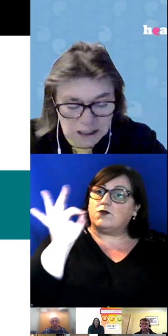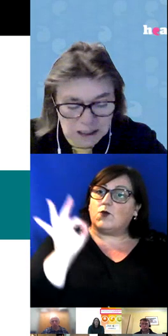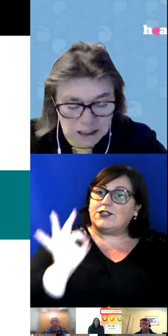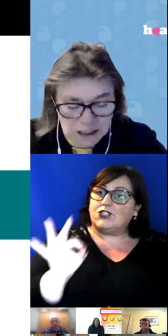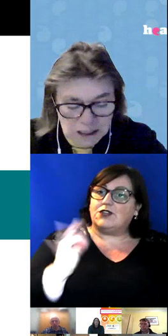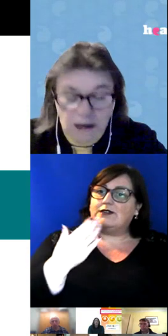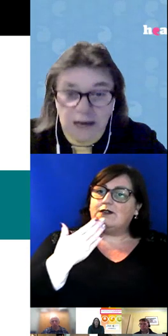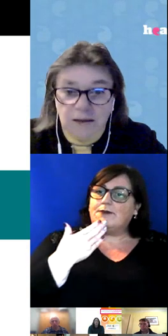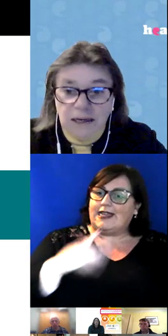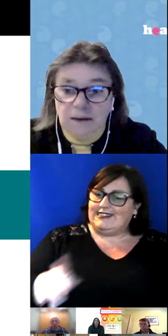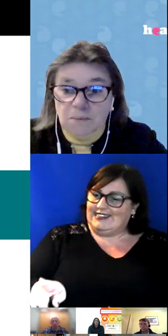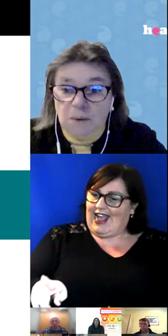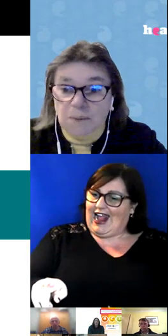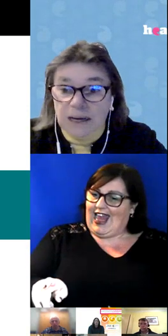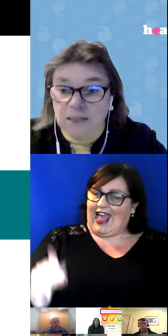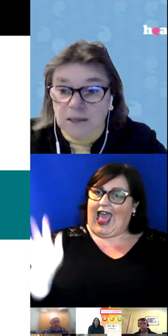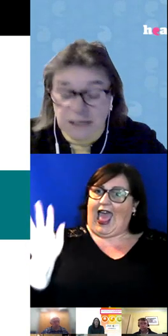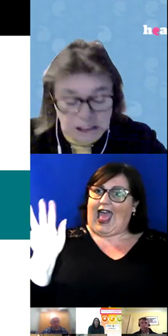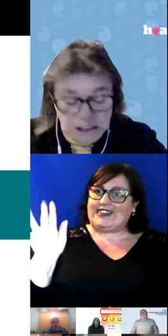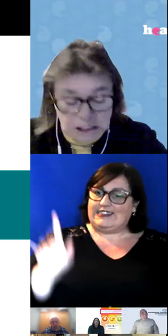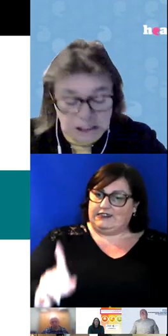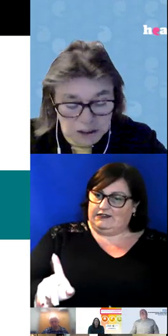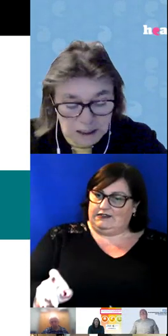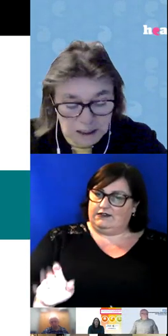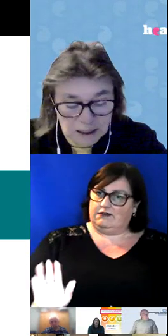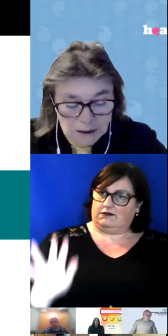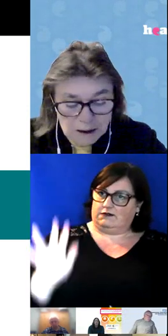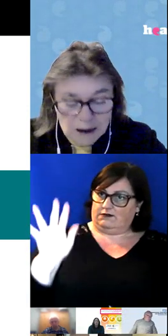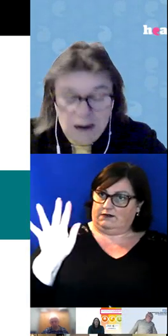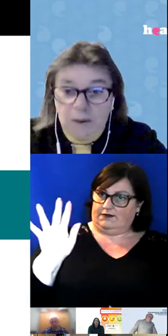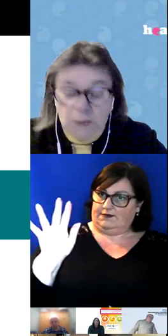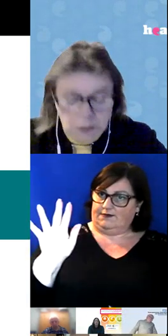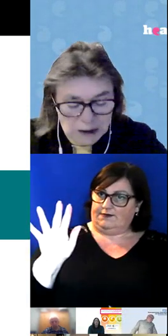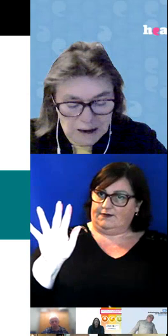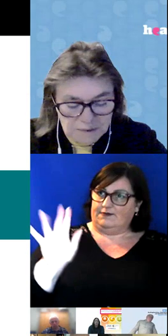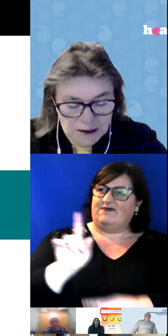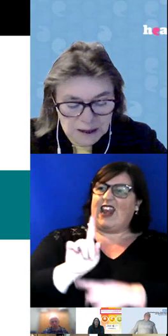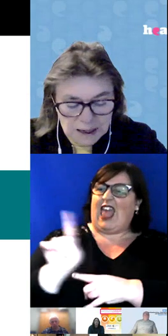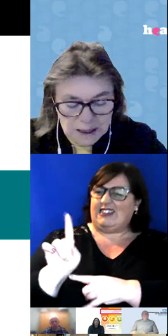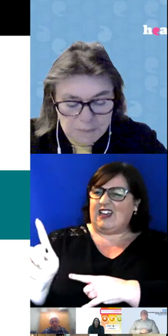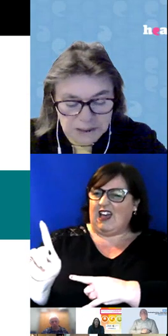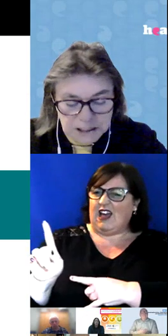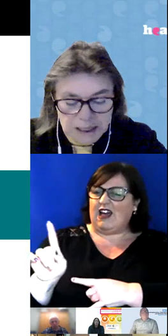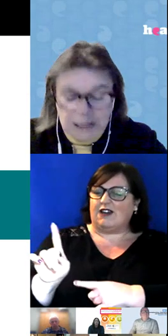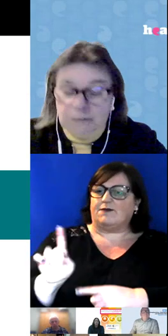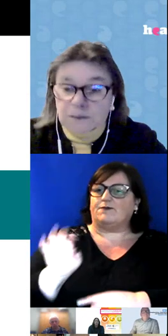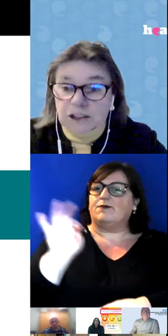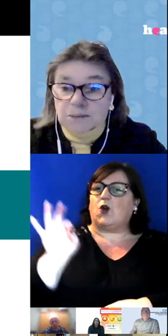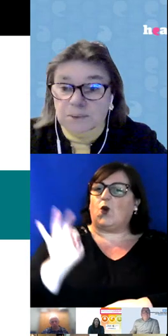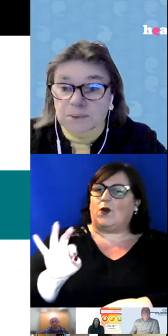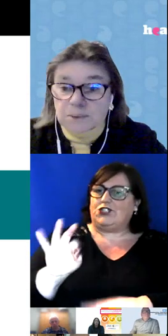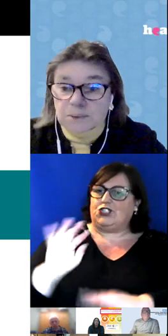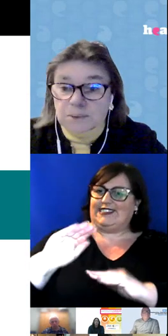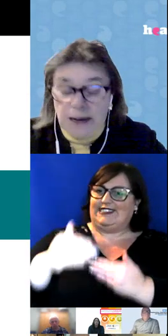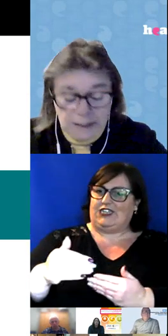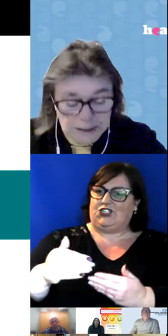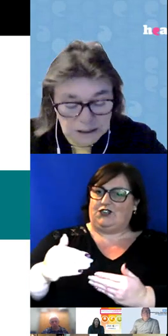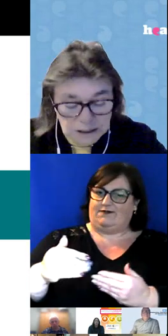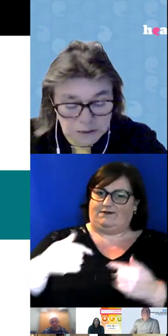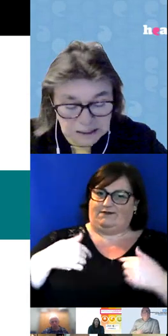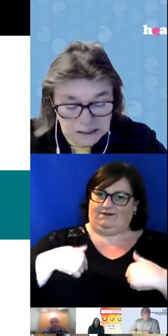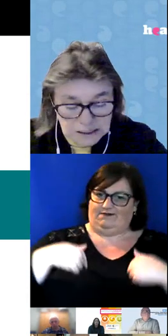question when we get to the question session. We also have a British Sign Language interpreter